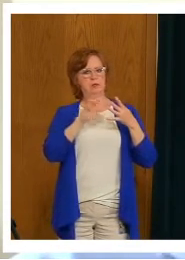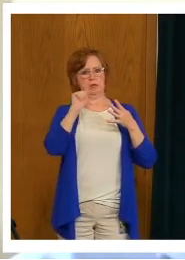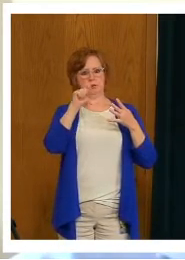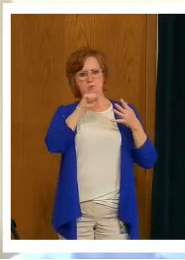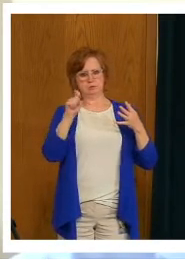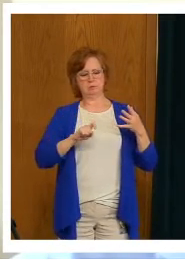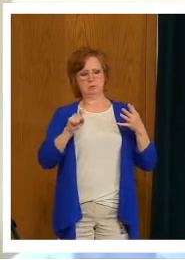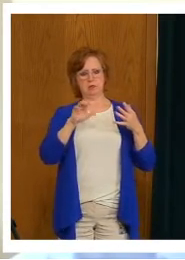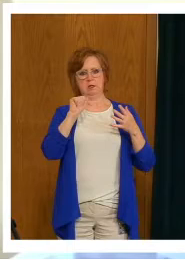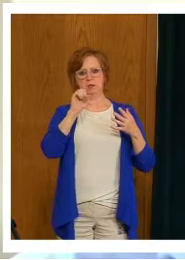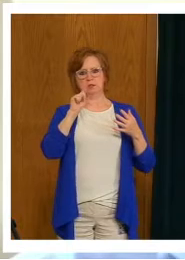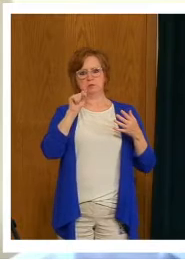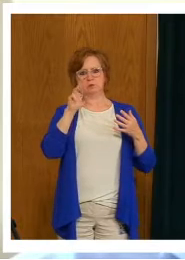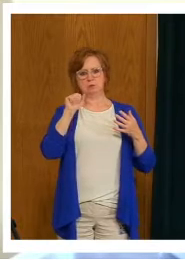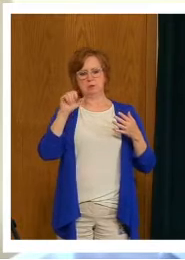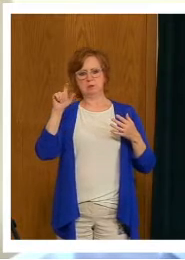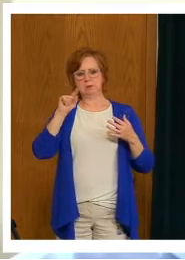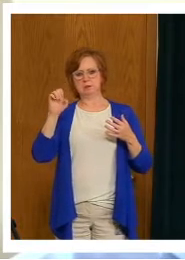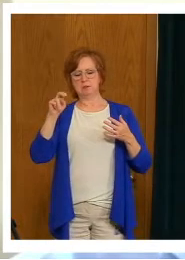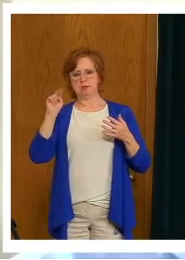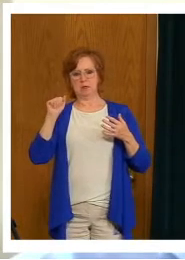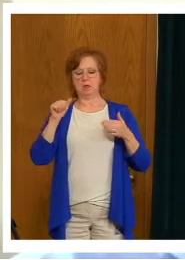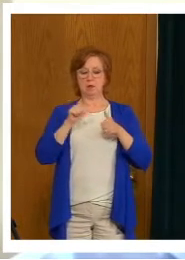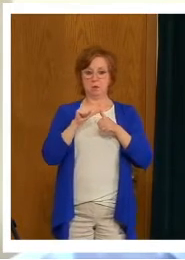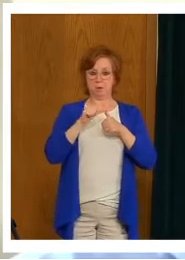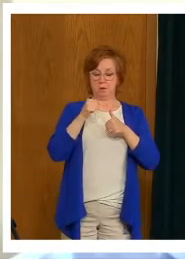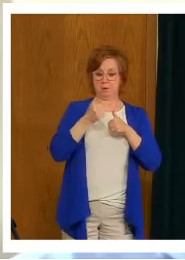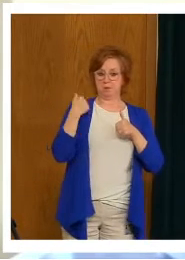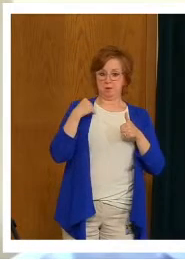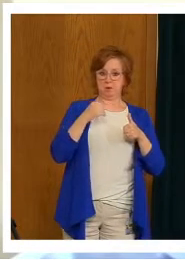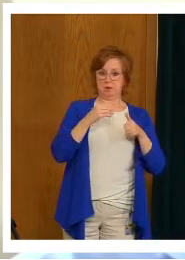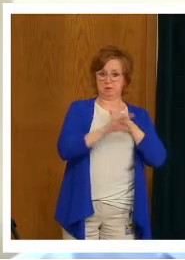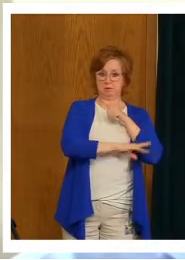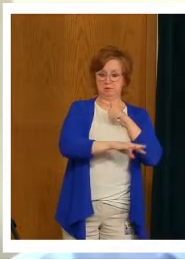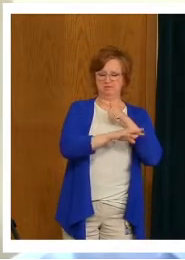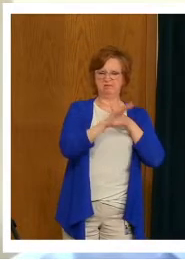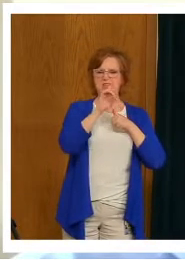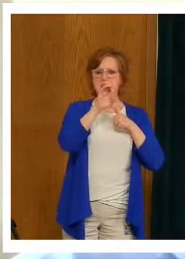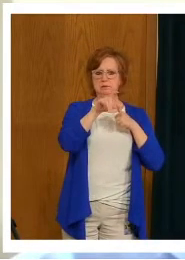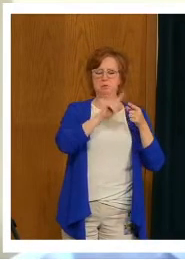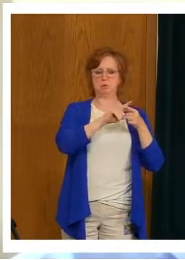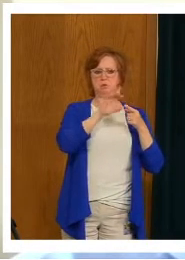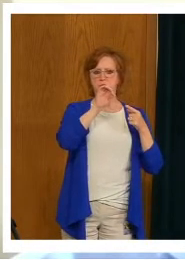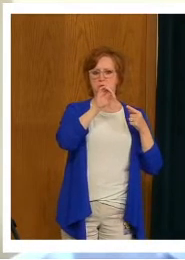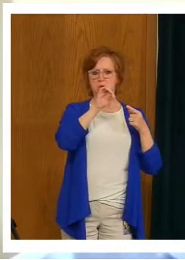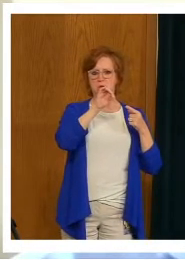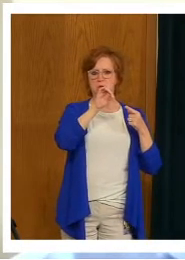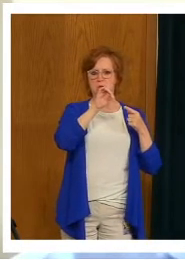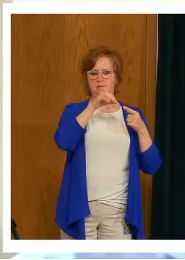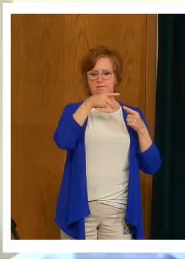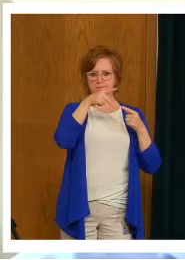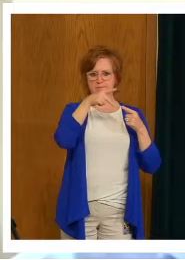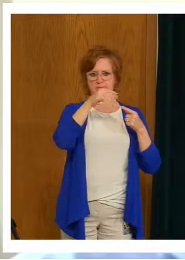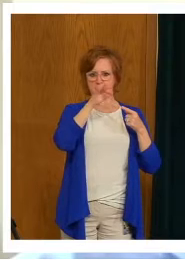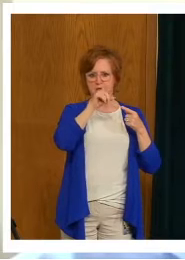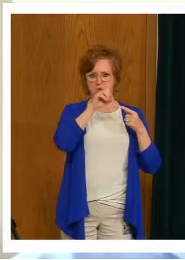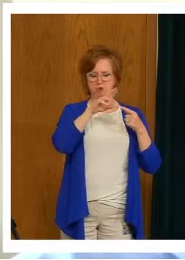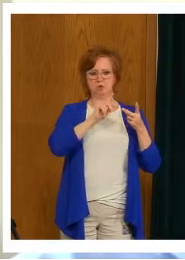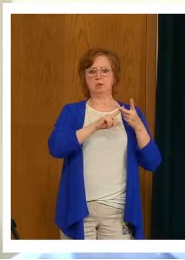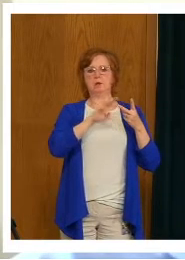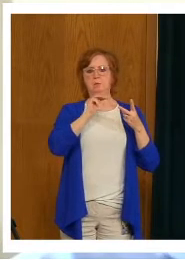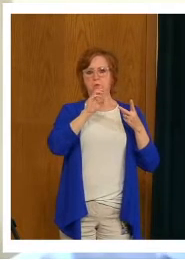our vaccination programs are primarily Pfizer and then Moderna, and then AstraZeneca we only started middle of